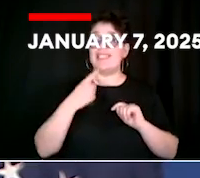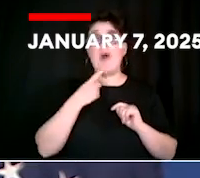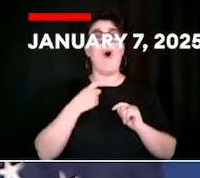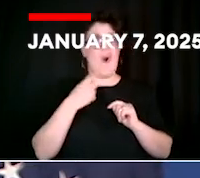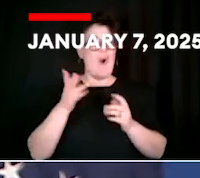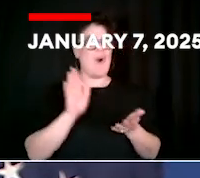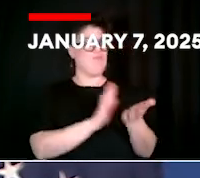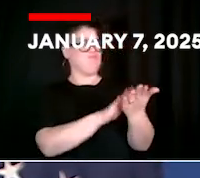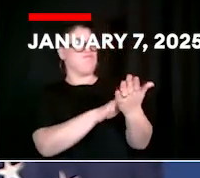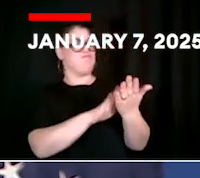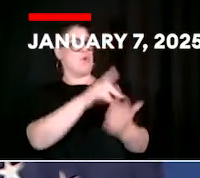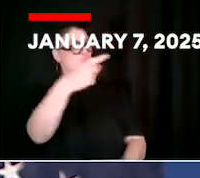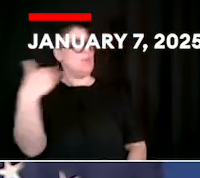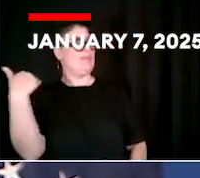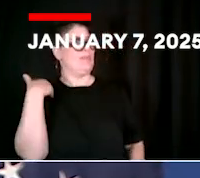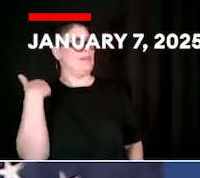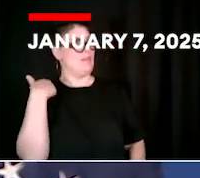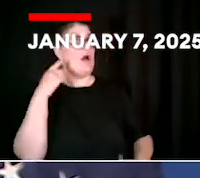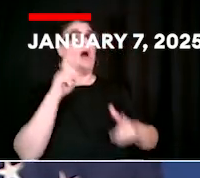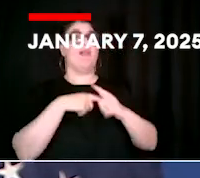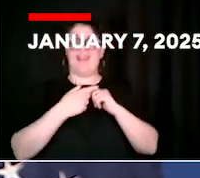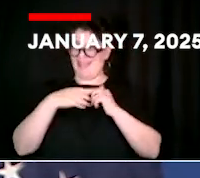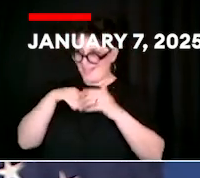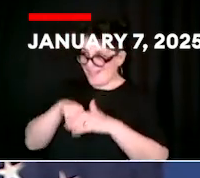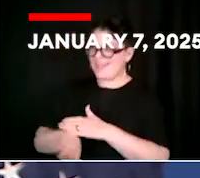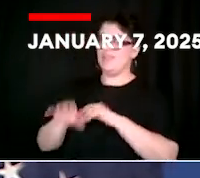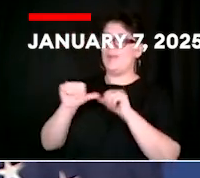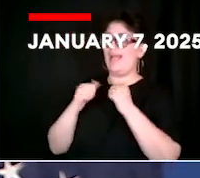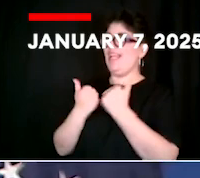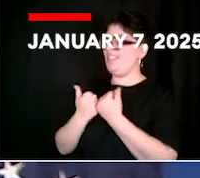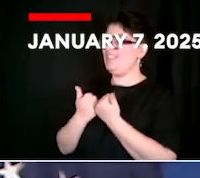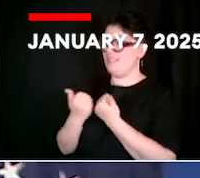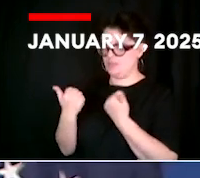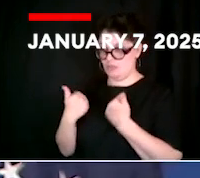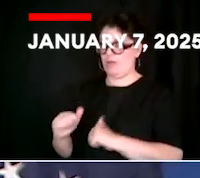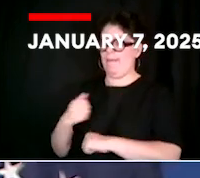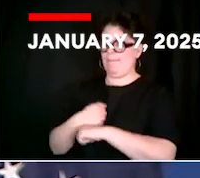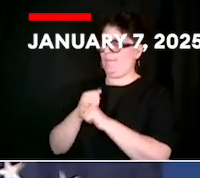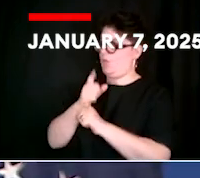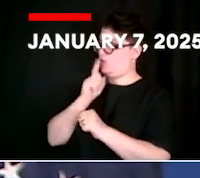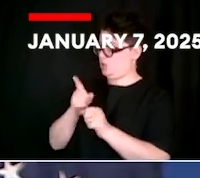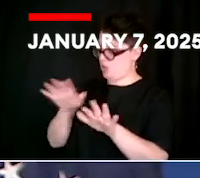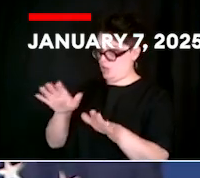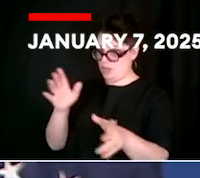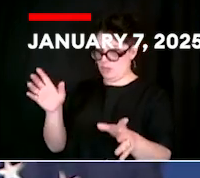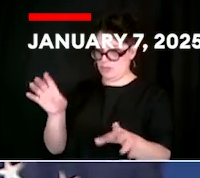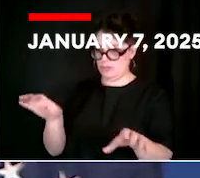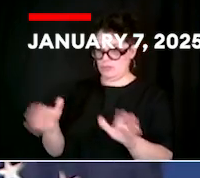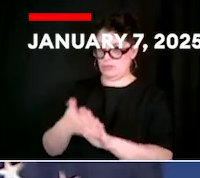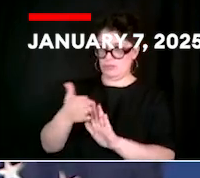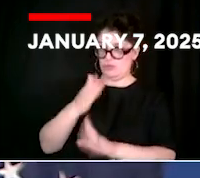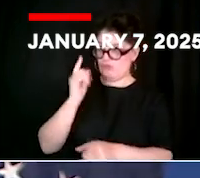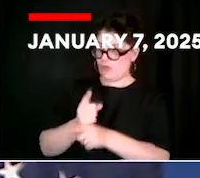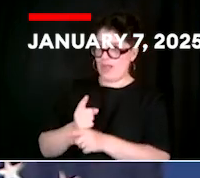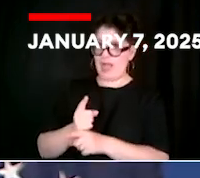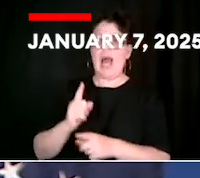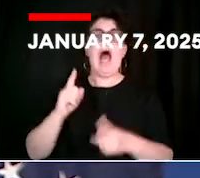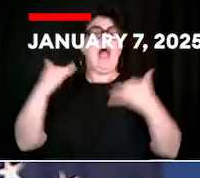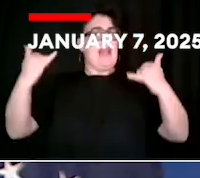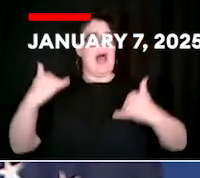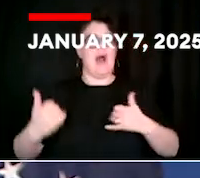I go into my agencies to make things done correctly, you say, well, you're micromanaging. So we can't have things both ways. Yes,